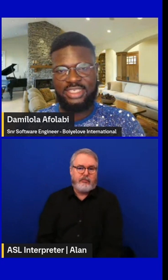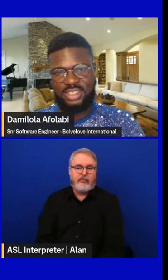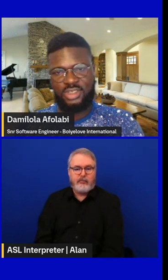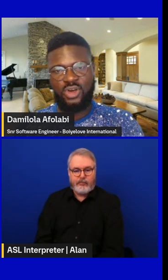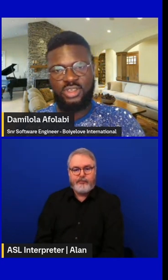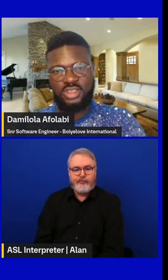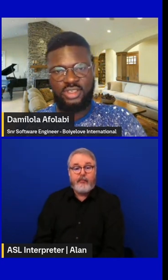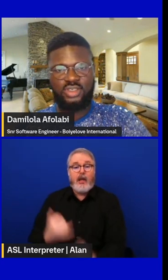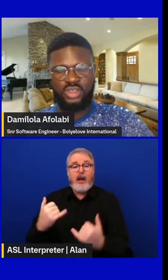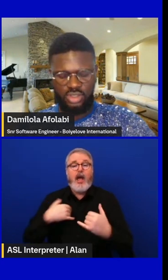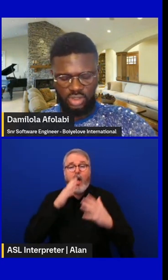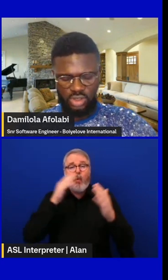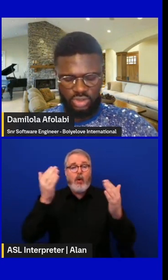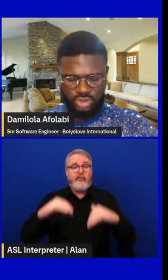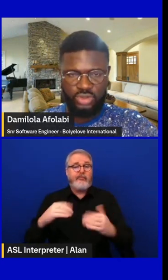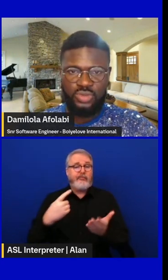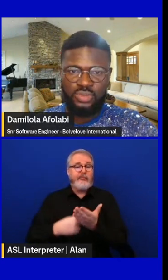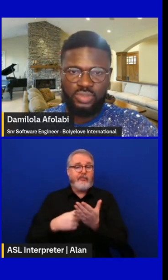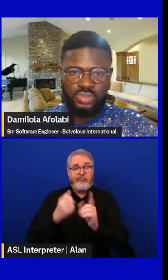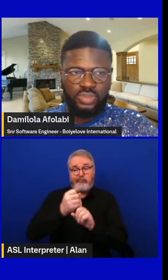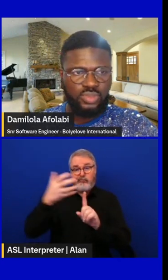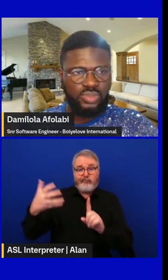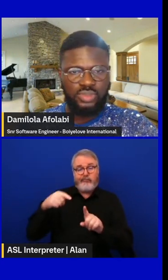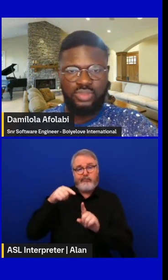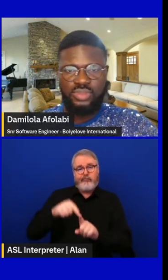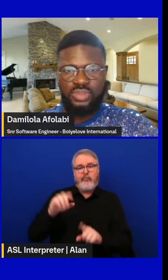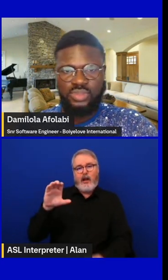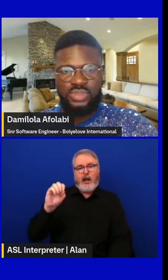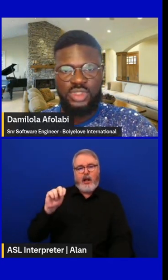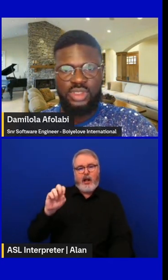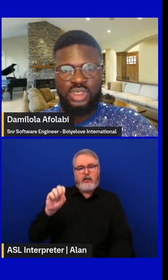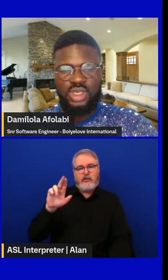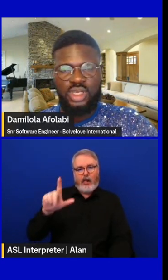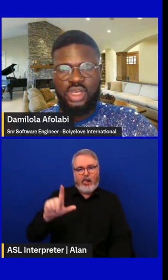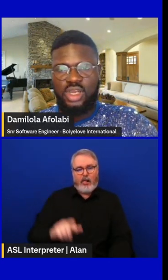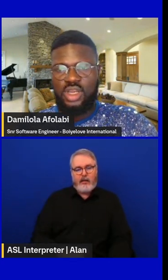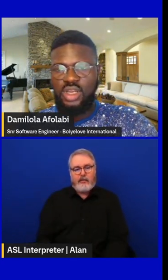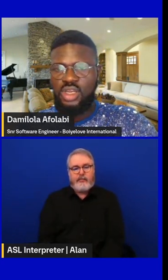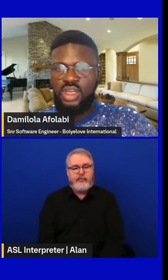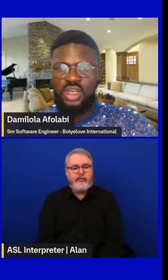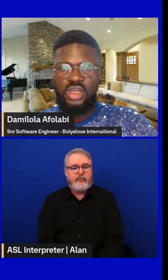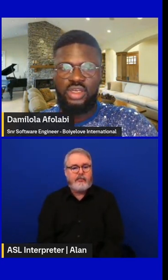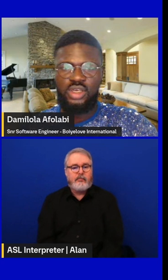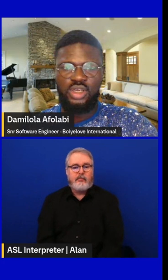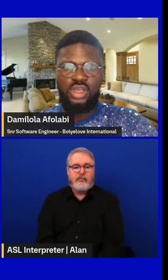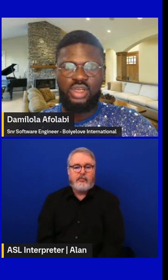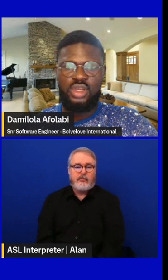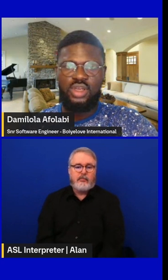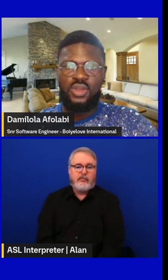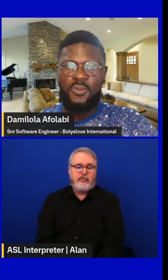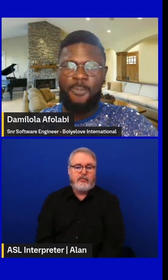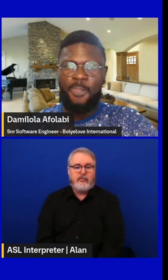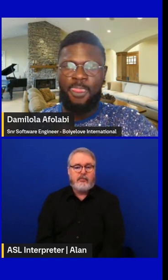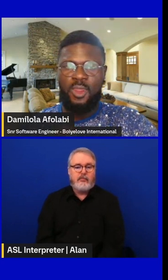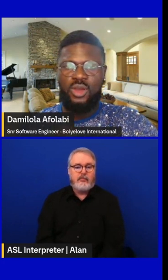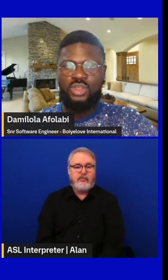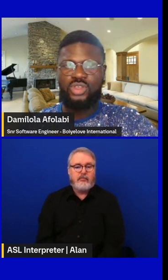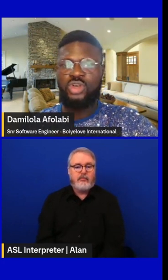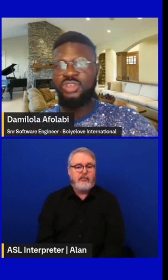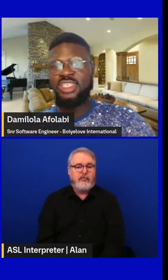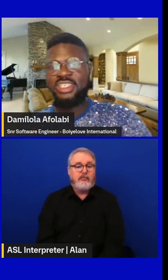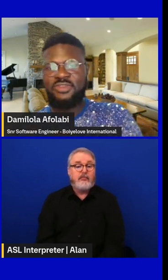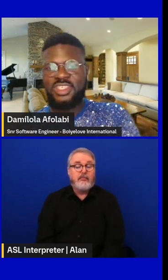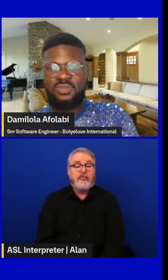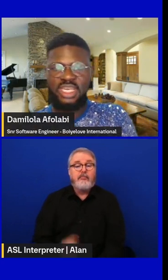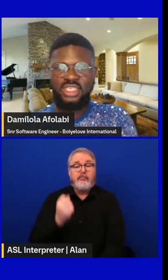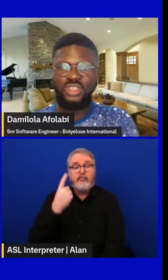Next, let's discuss Consul. So